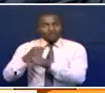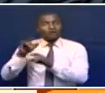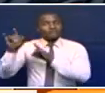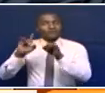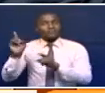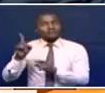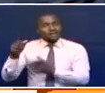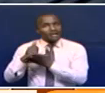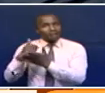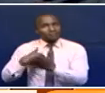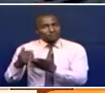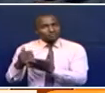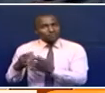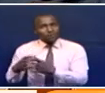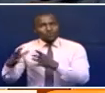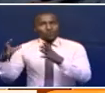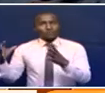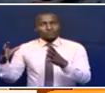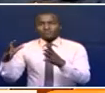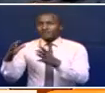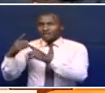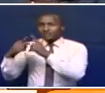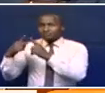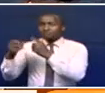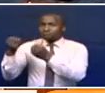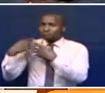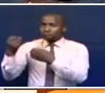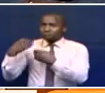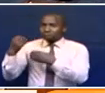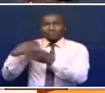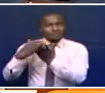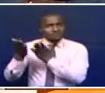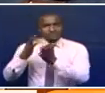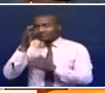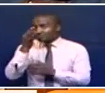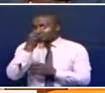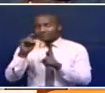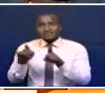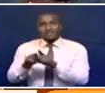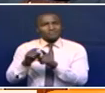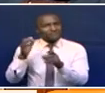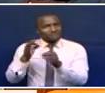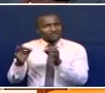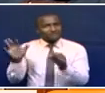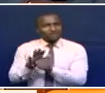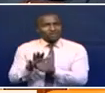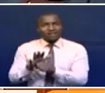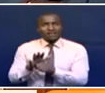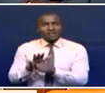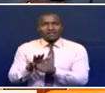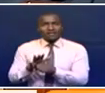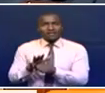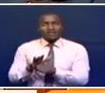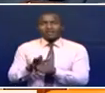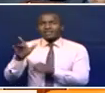grow and gave me a lot of experience. I served President Kibaki faithfully. As you know, he wasn't in the best